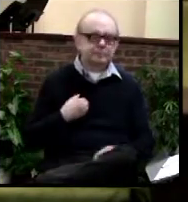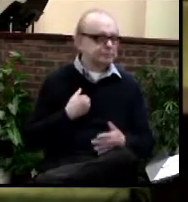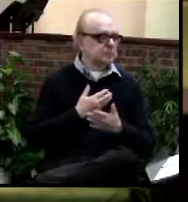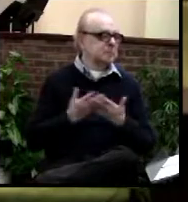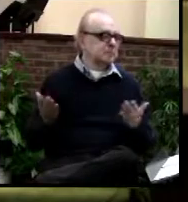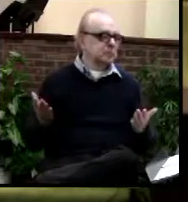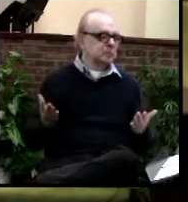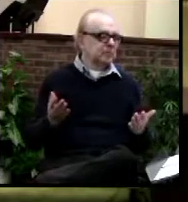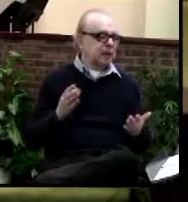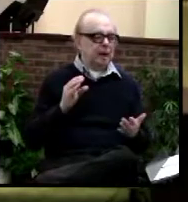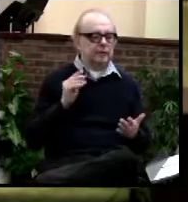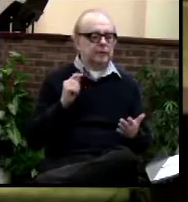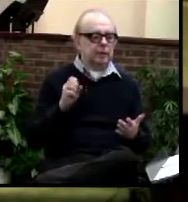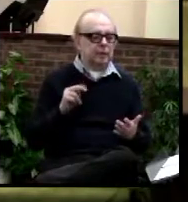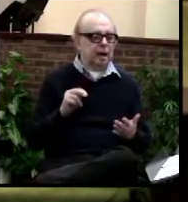cotton toes.